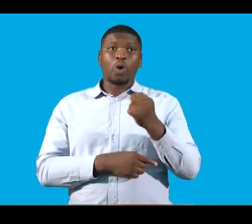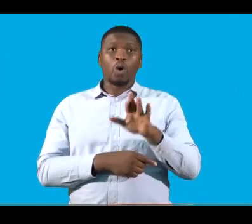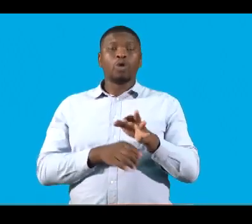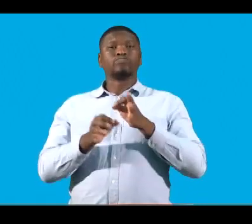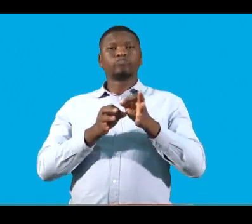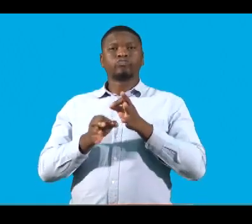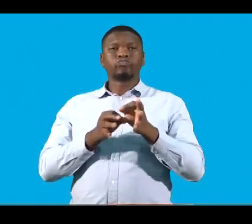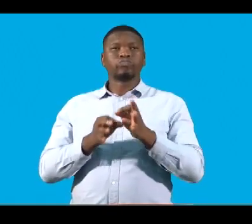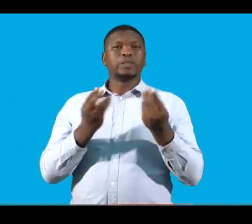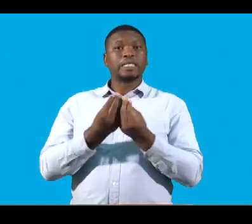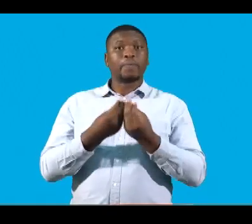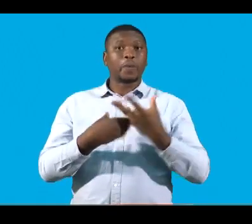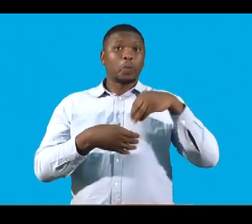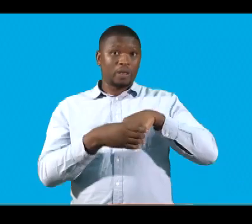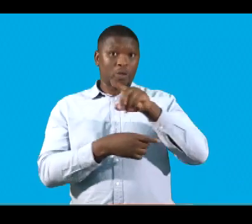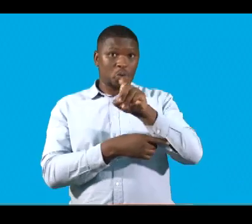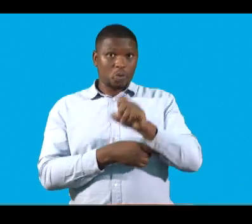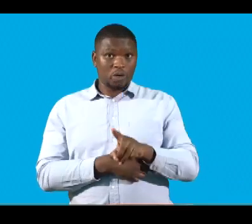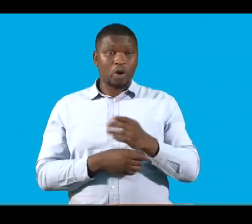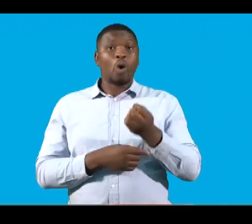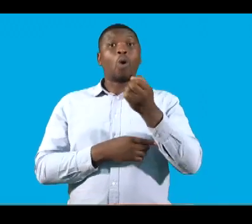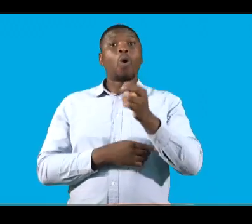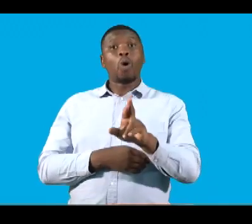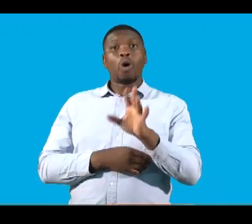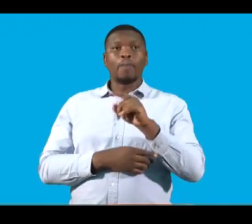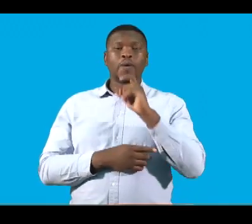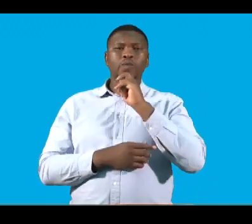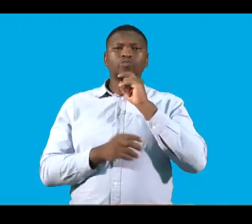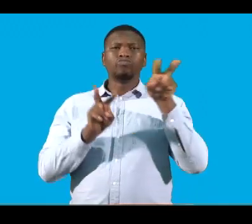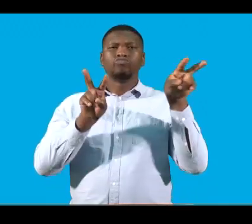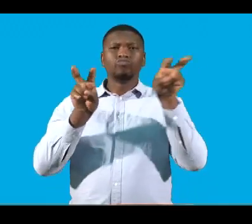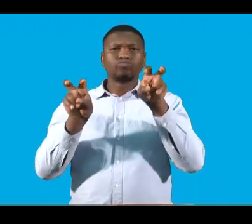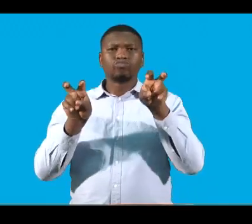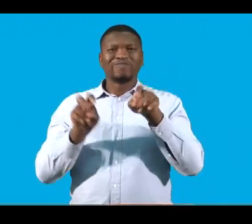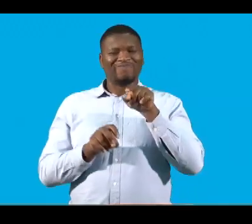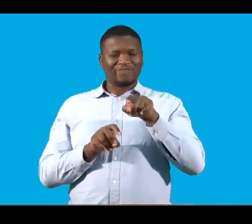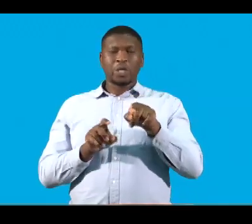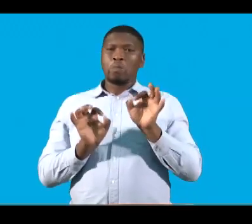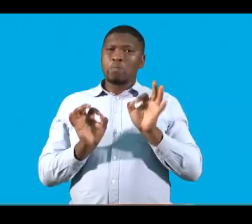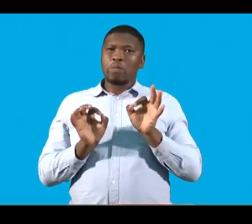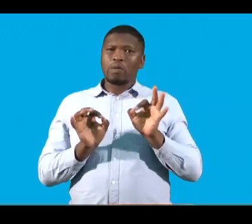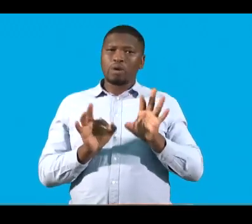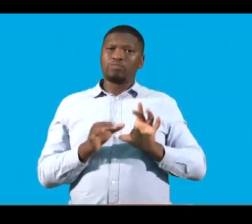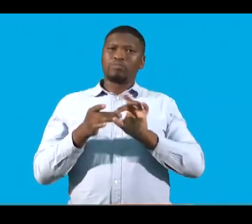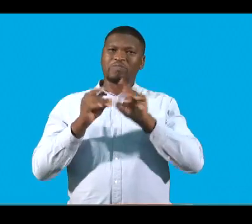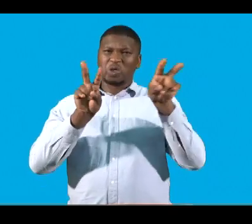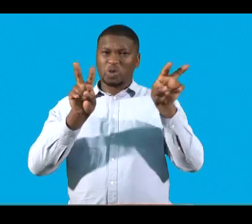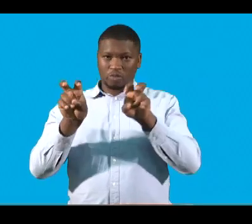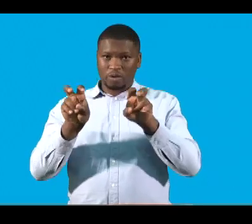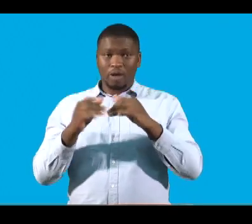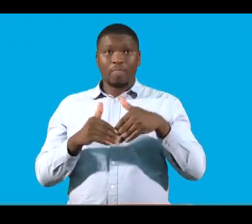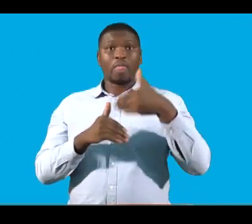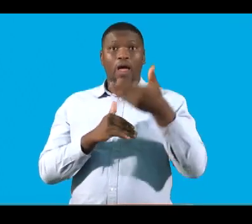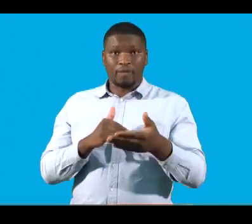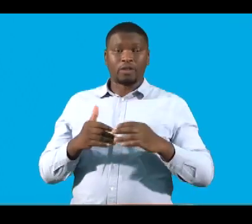within the question, so providing a definition of something within the question, or by using a quote that is